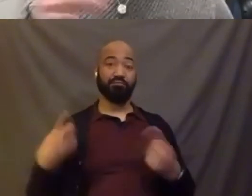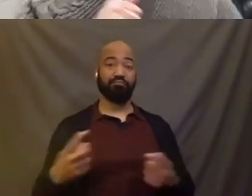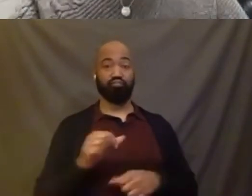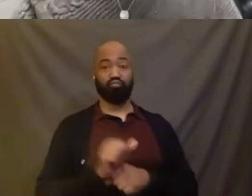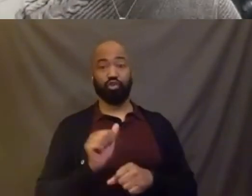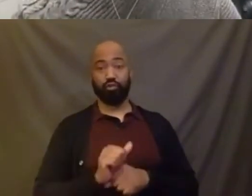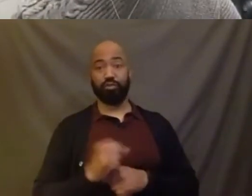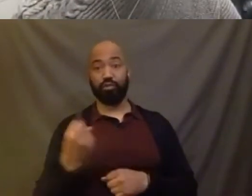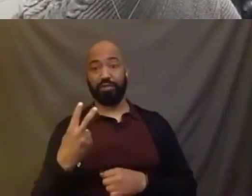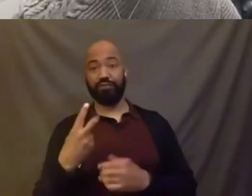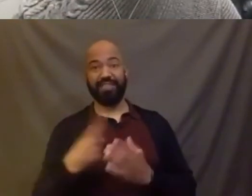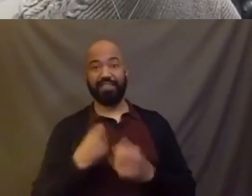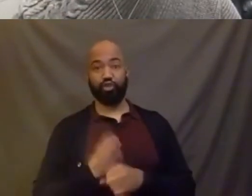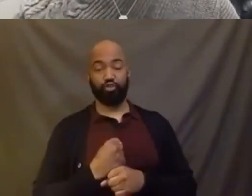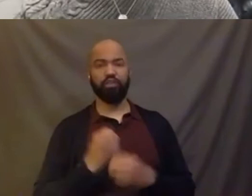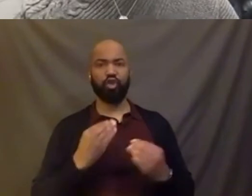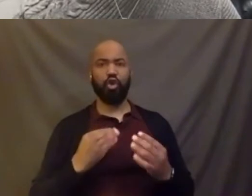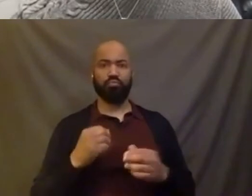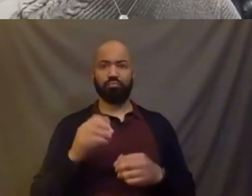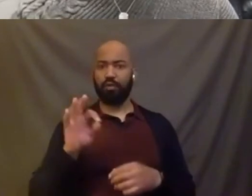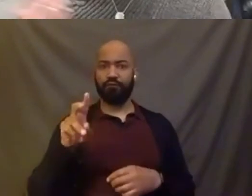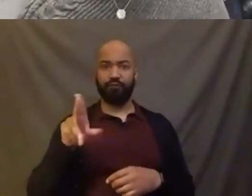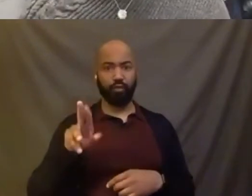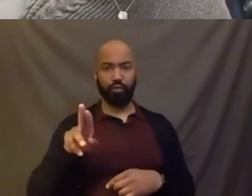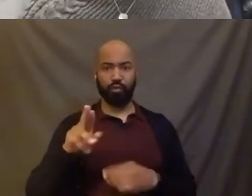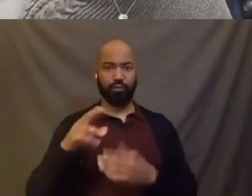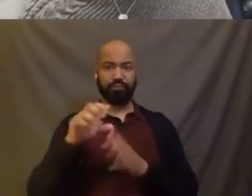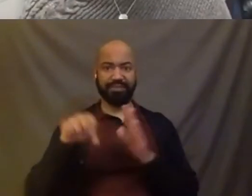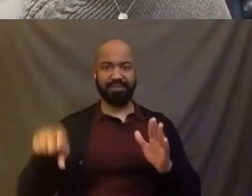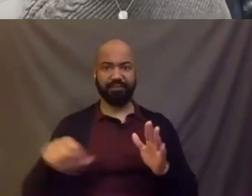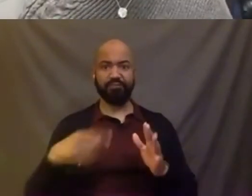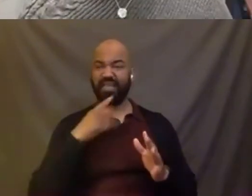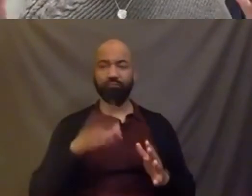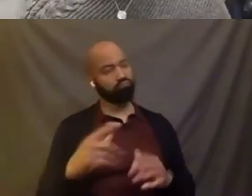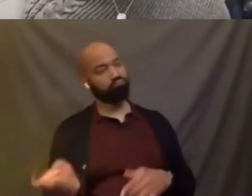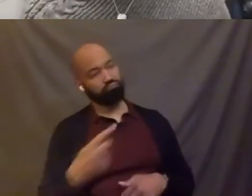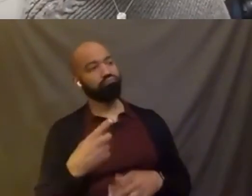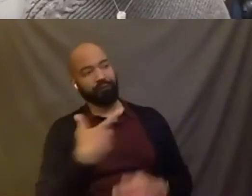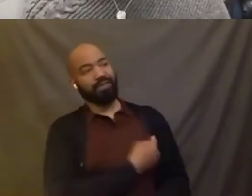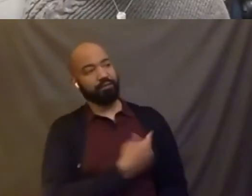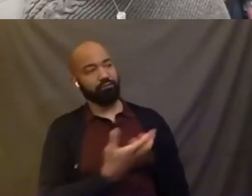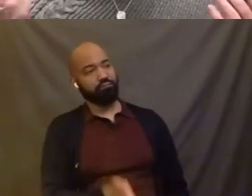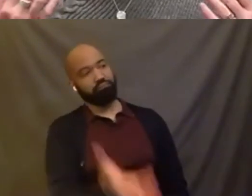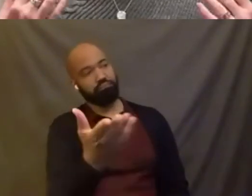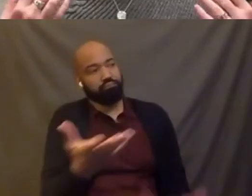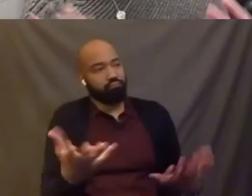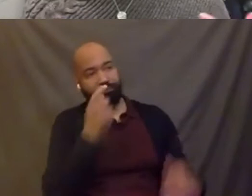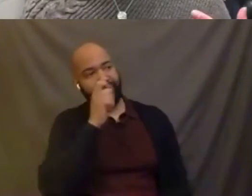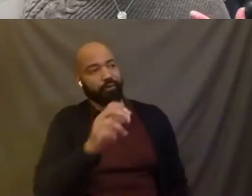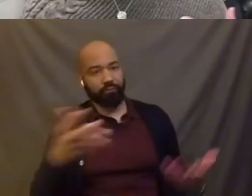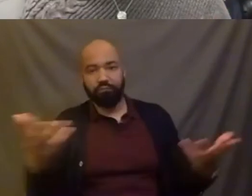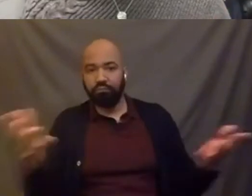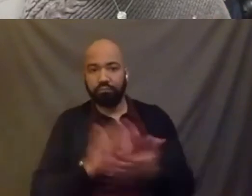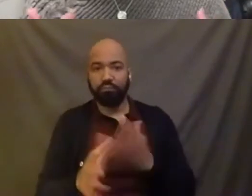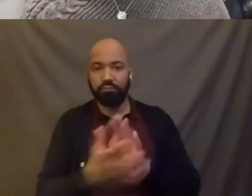I'm like, go get your flu vaccine. That's the end. Like, I don't have anything else to say. But really, when people are